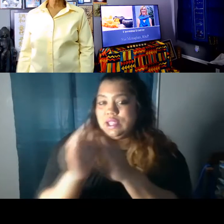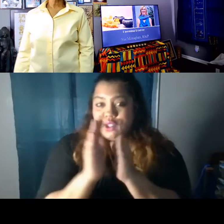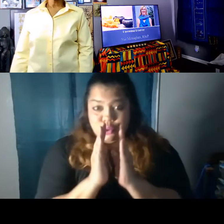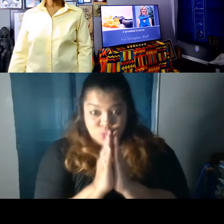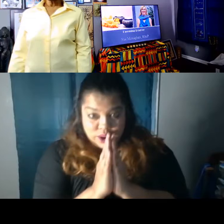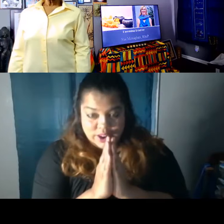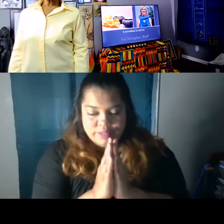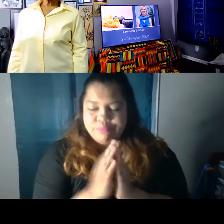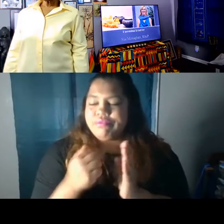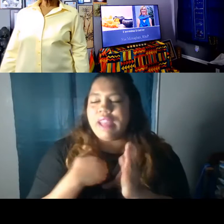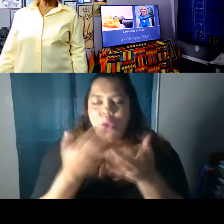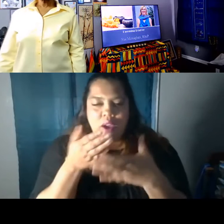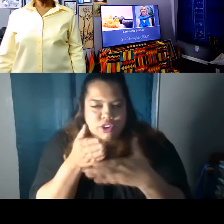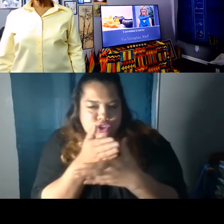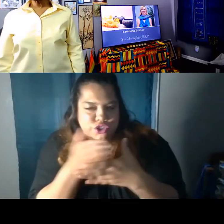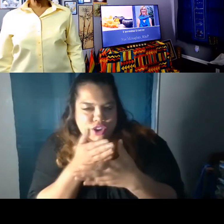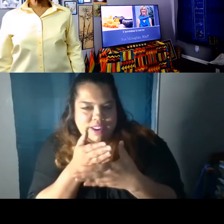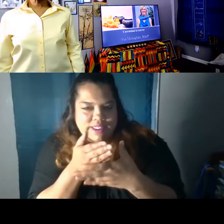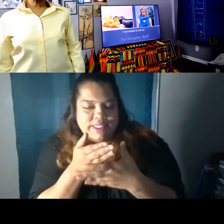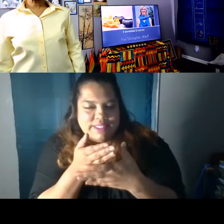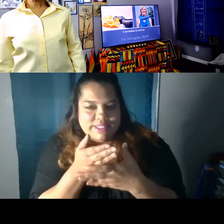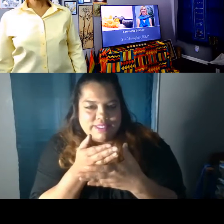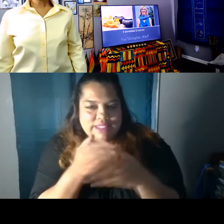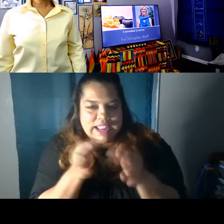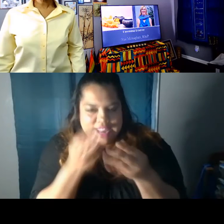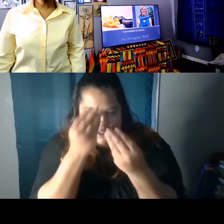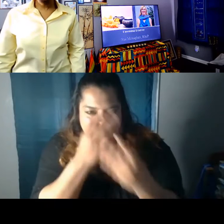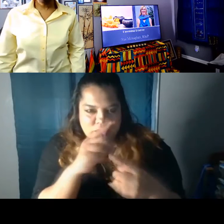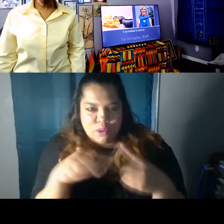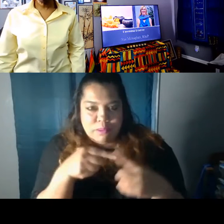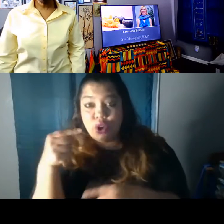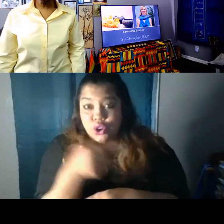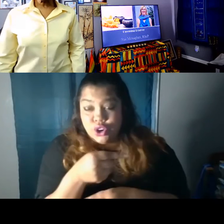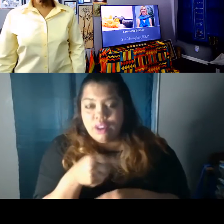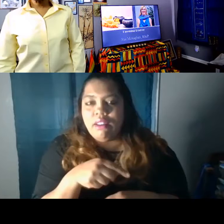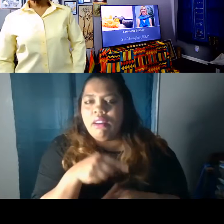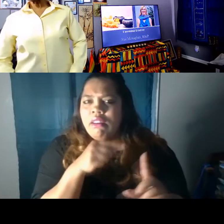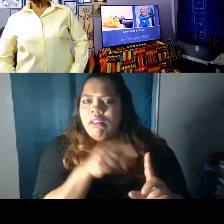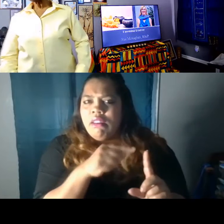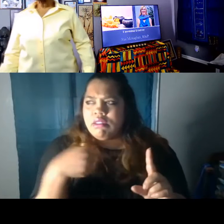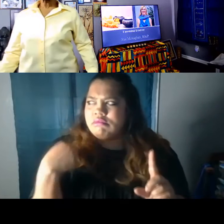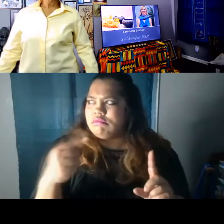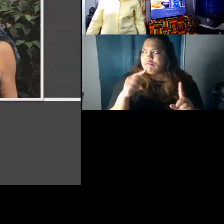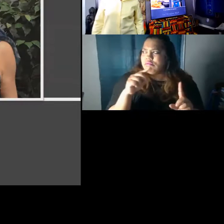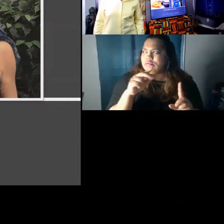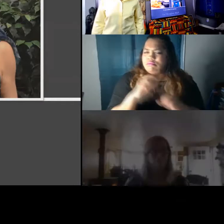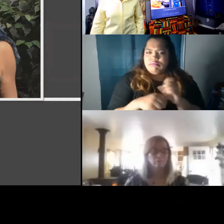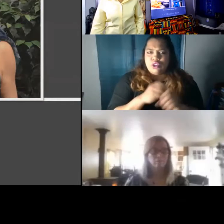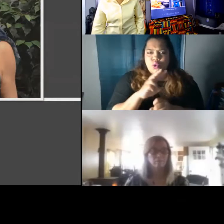her. Sue has been part of this teaching since 2004. She has been a practitioner